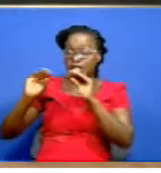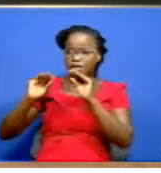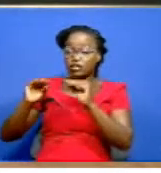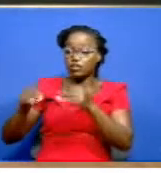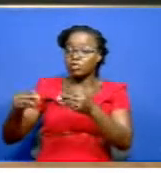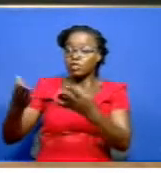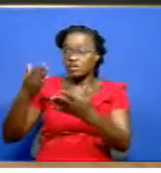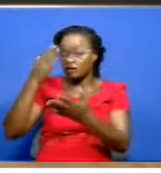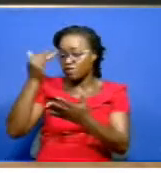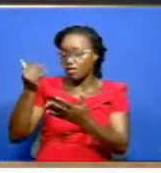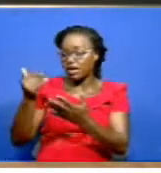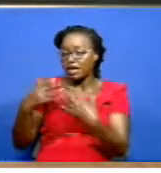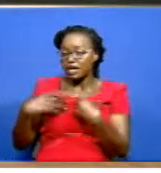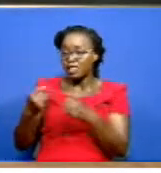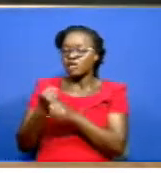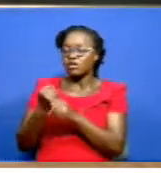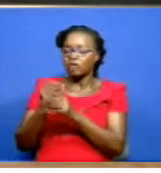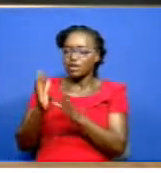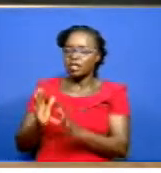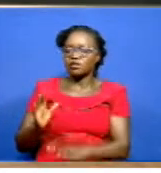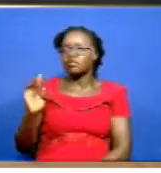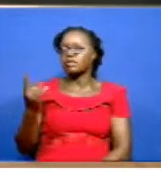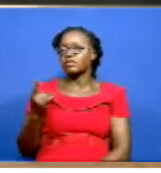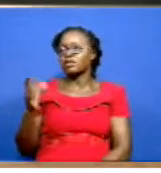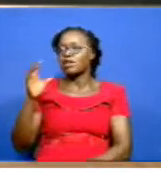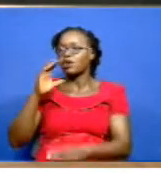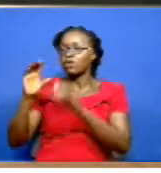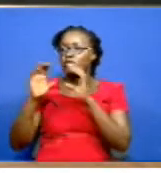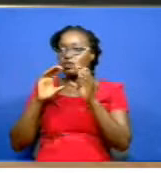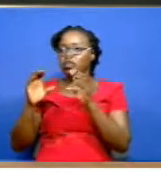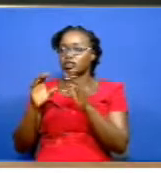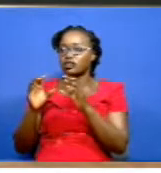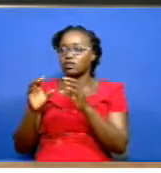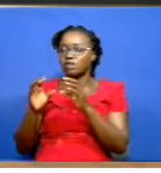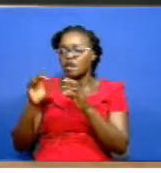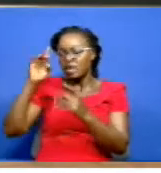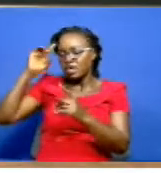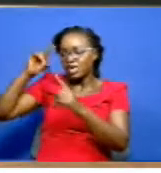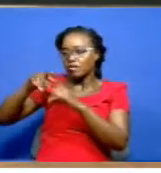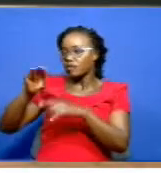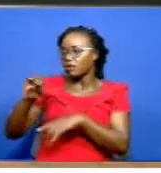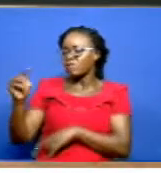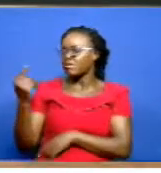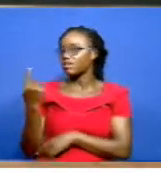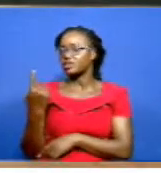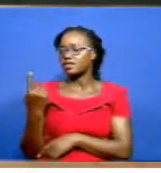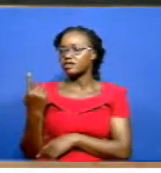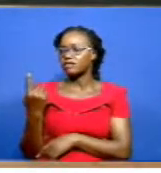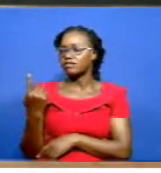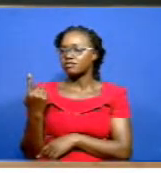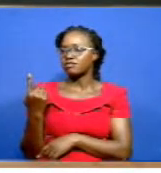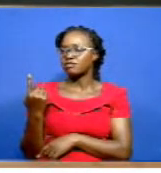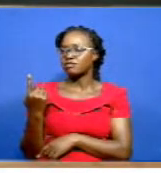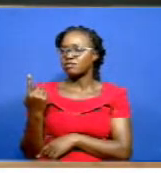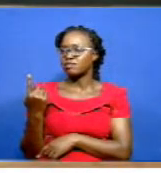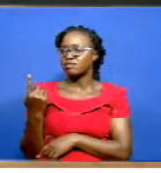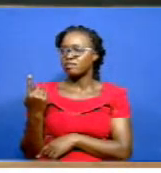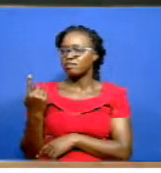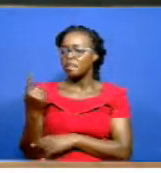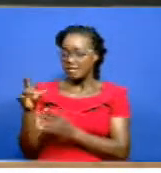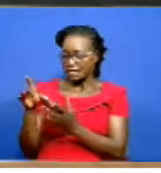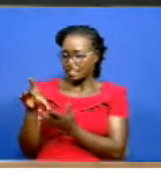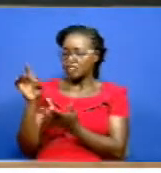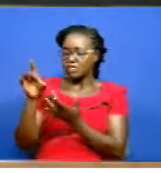now we're dealing with health workers. Yes. So the communication is actually channeled to them. So we do that in very